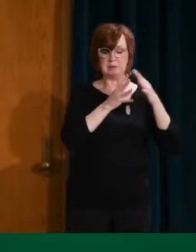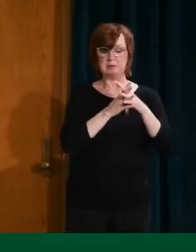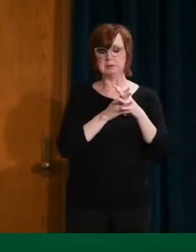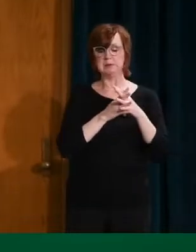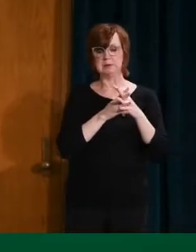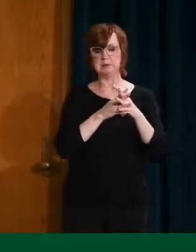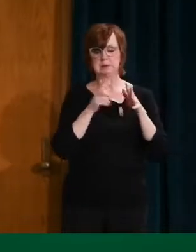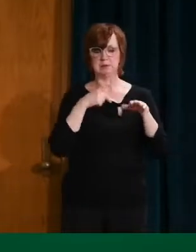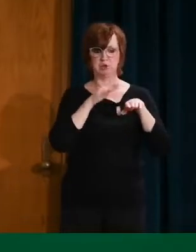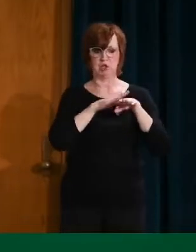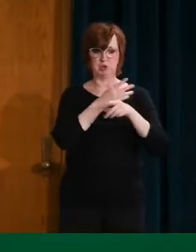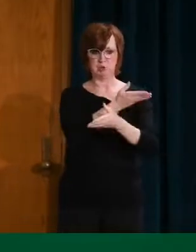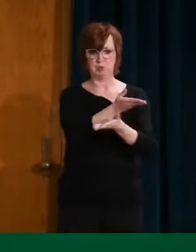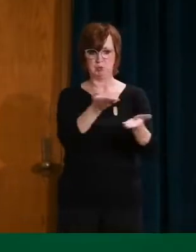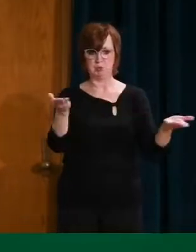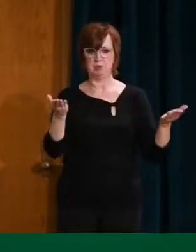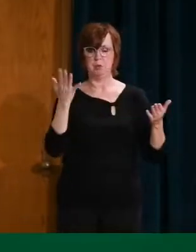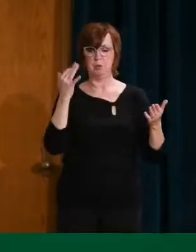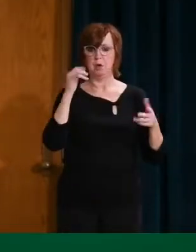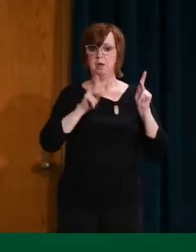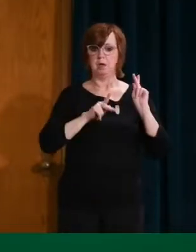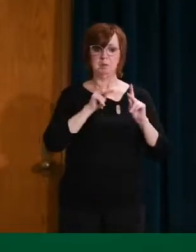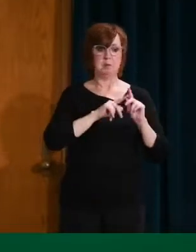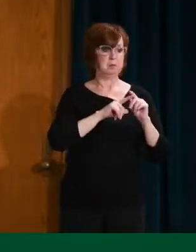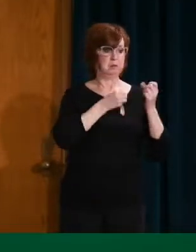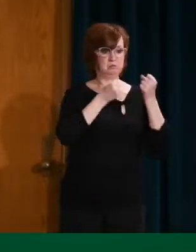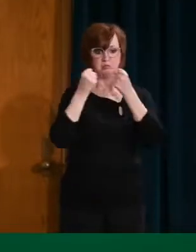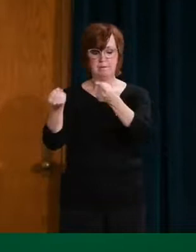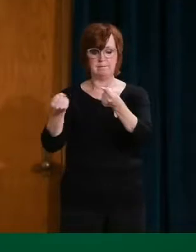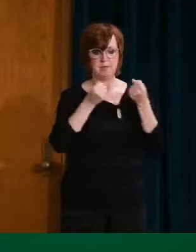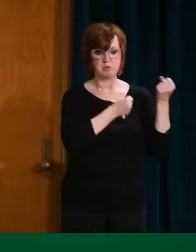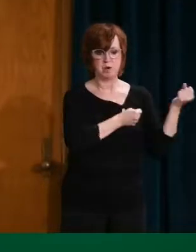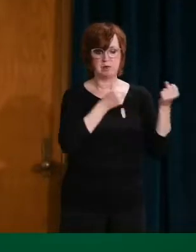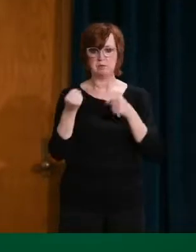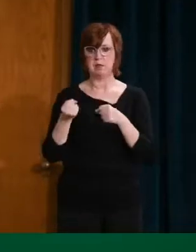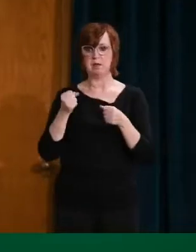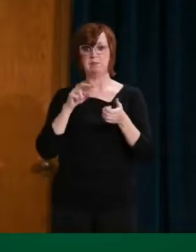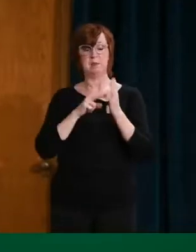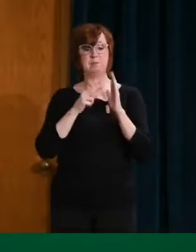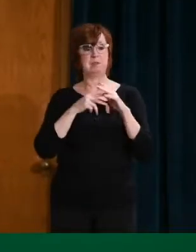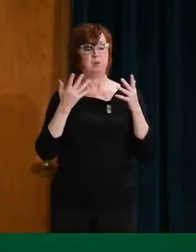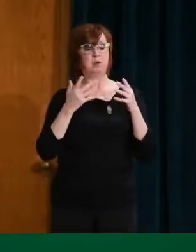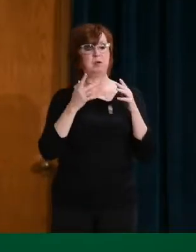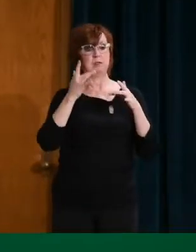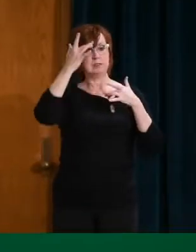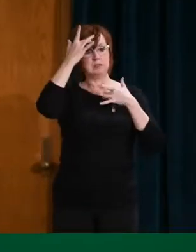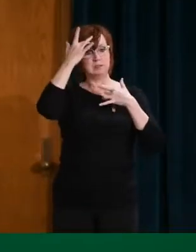that in doing so may unduly and unintentionally move this virus around our